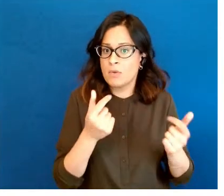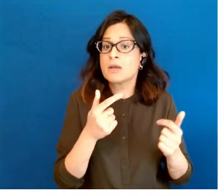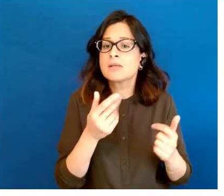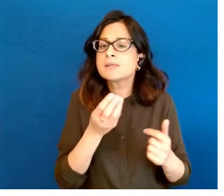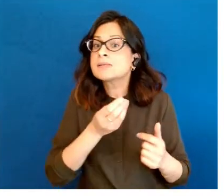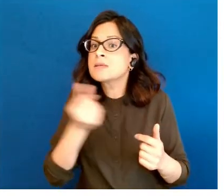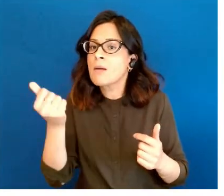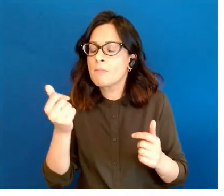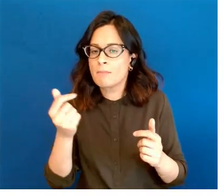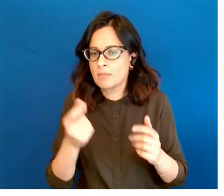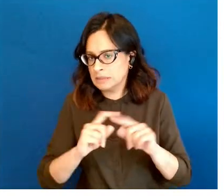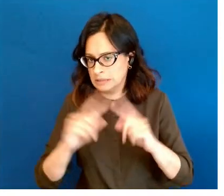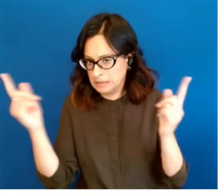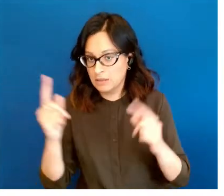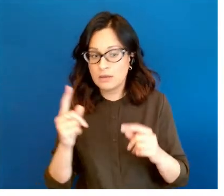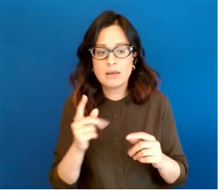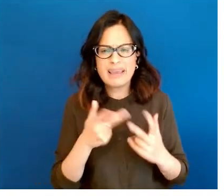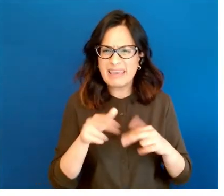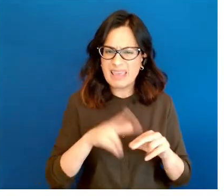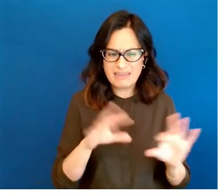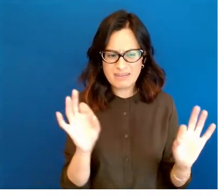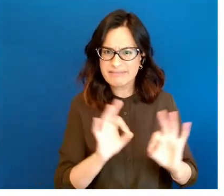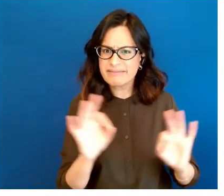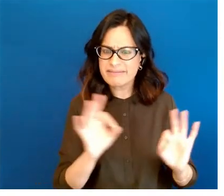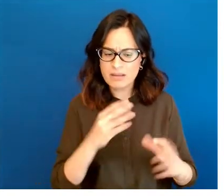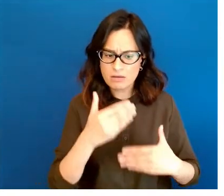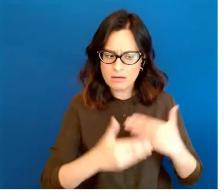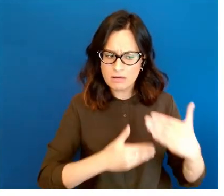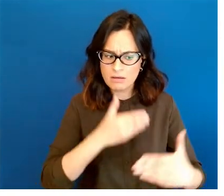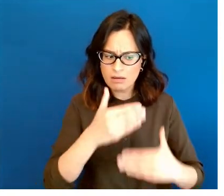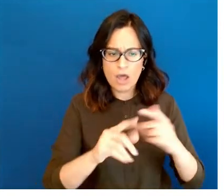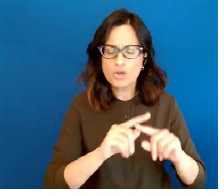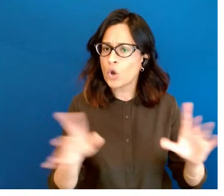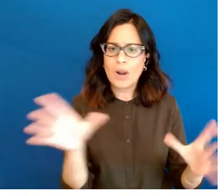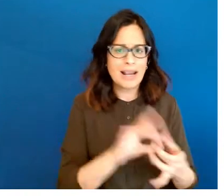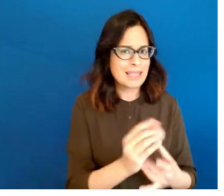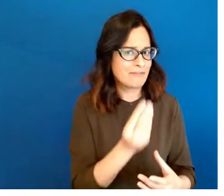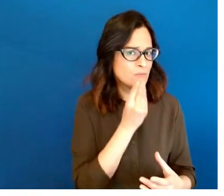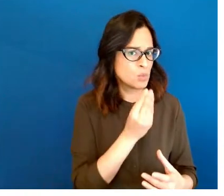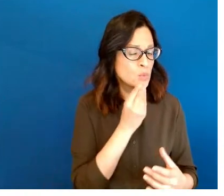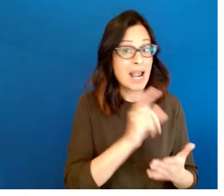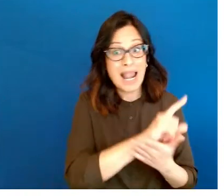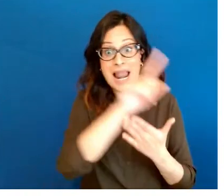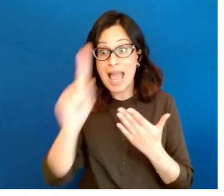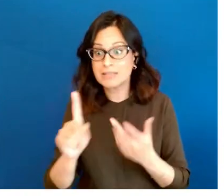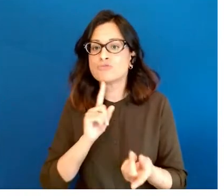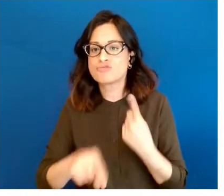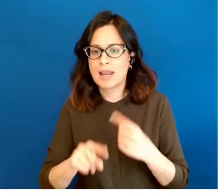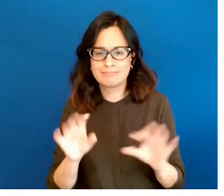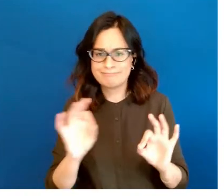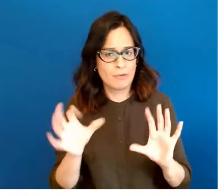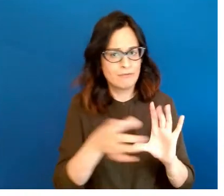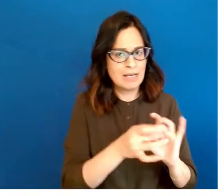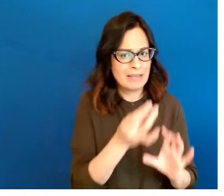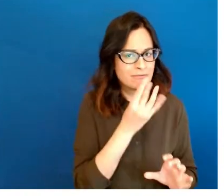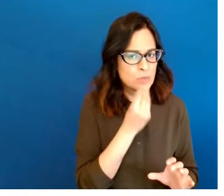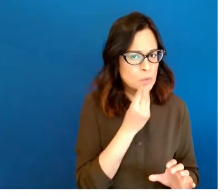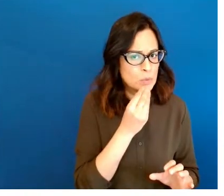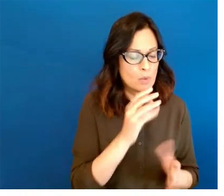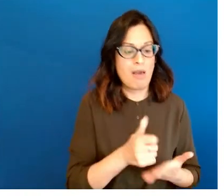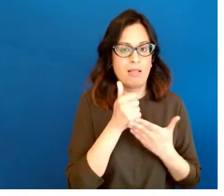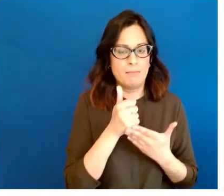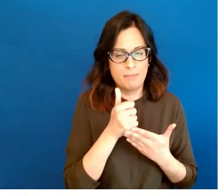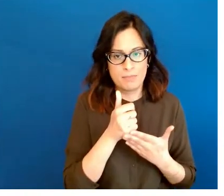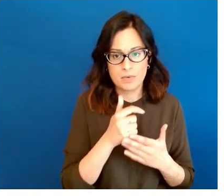it is not immediate, it almost certainly isn't food allergy, and that will help you. There are cofactors that